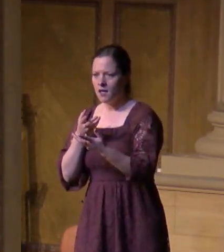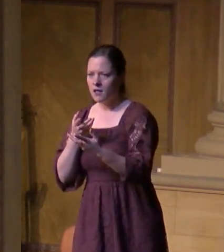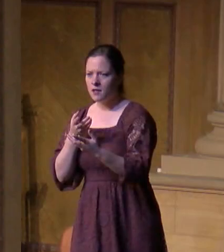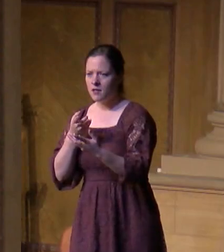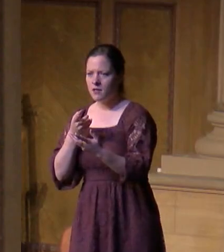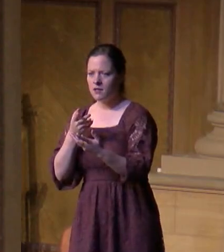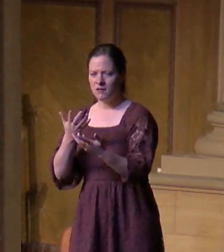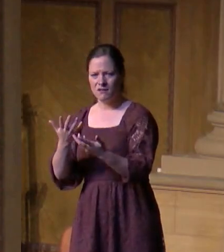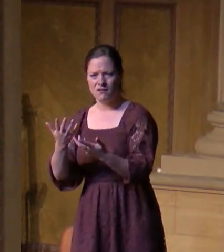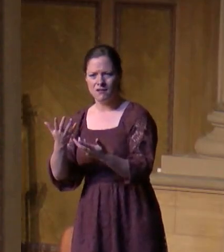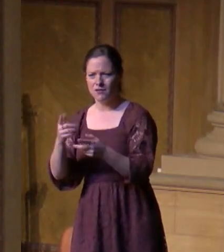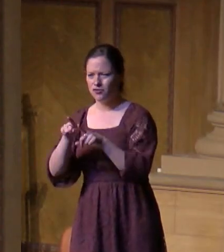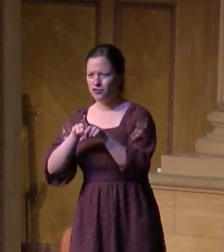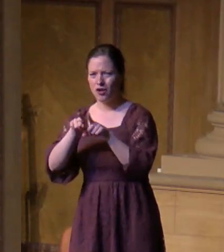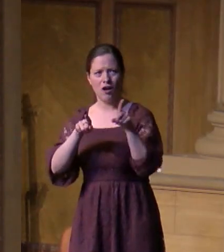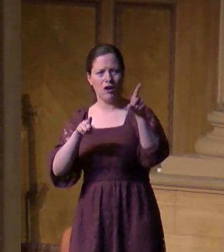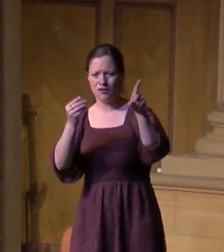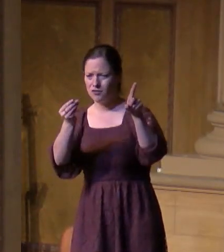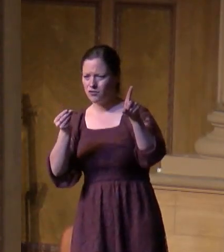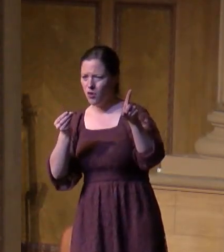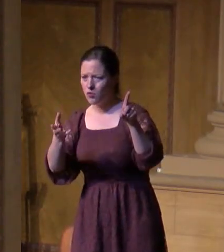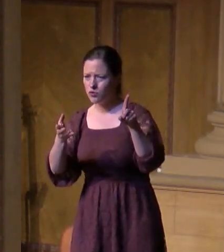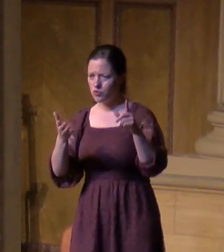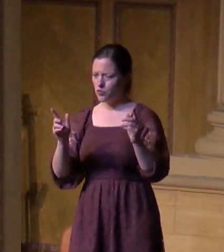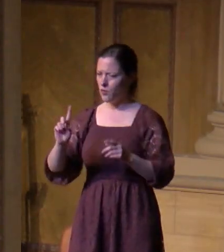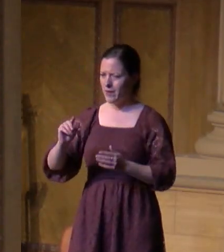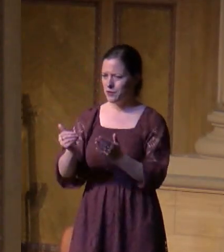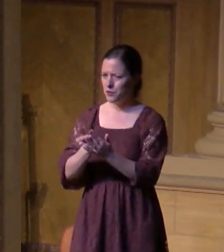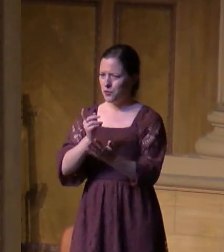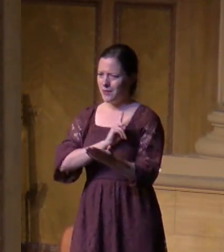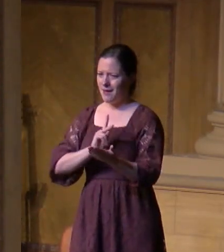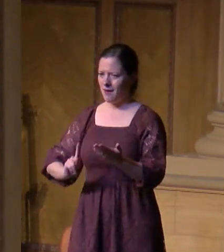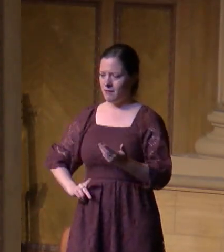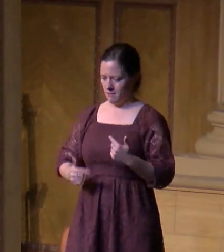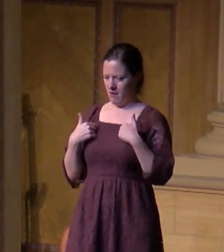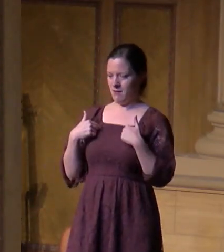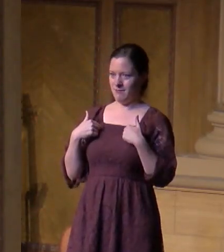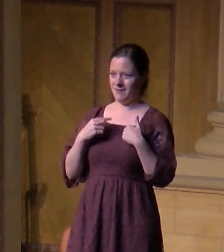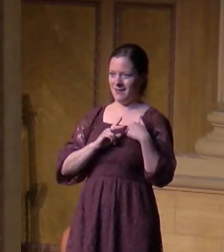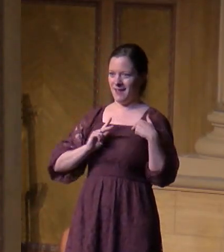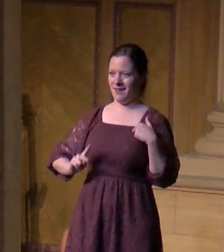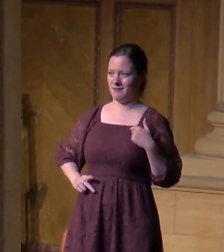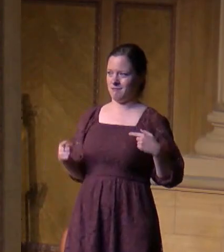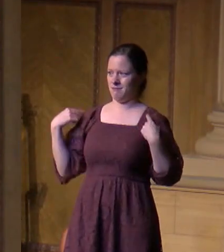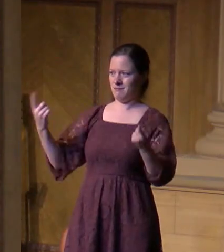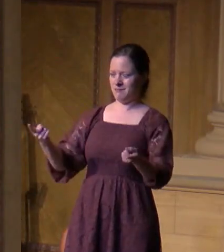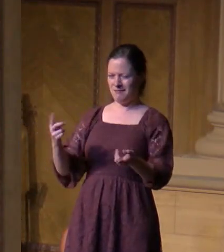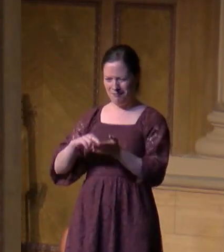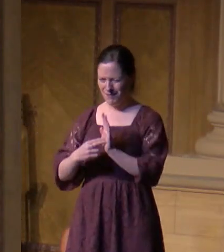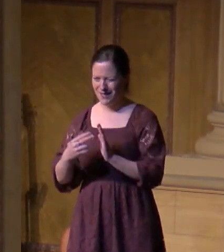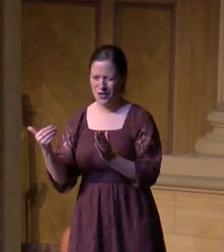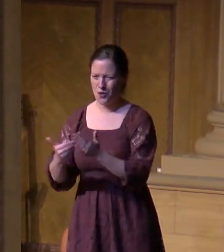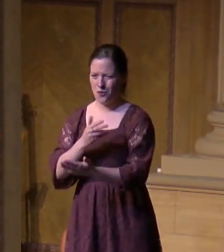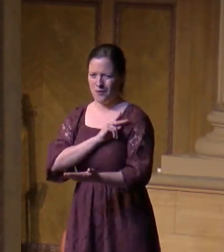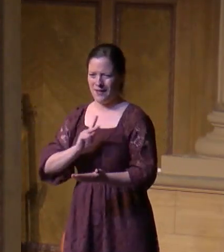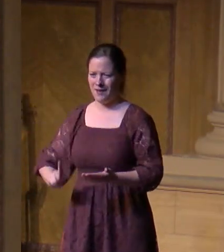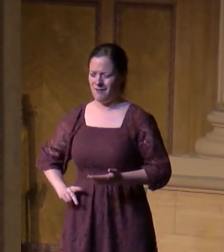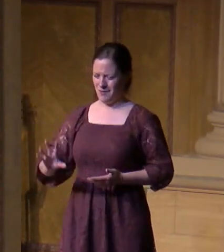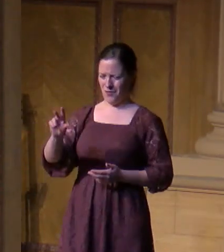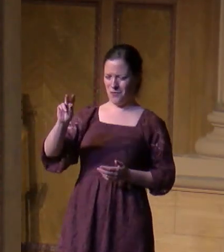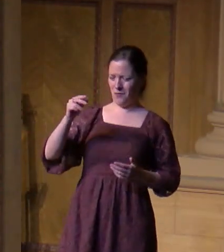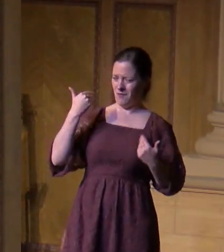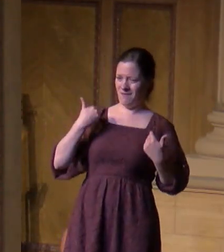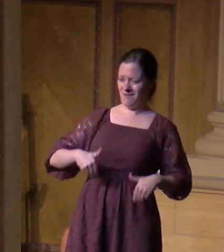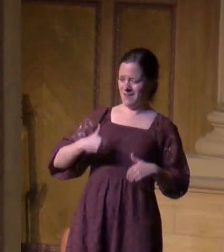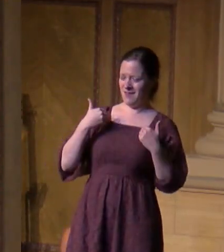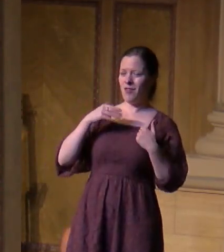come guided by a star saying where's the new king well I'm the king what do you mean a new king the Jews have been born we don't need a new